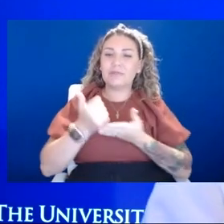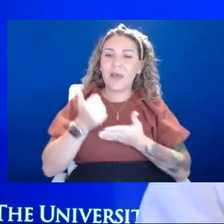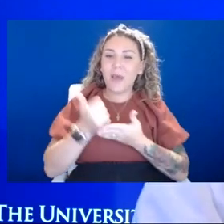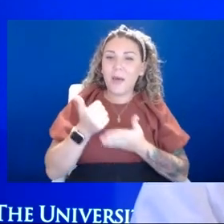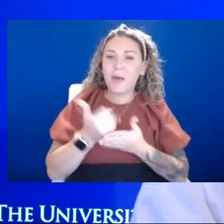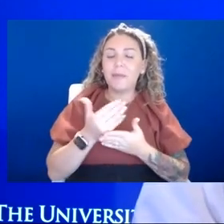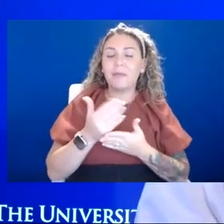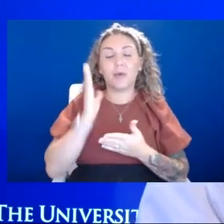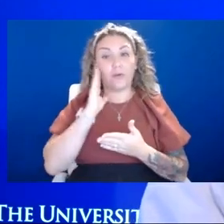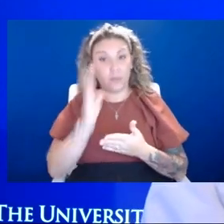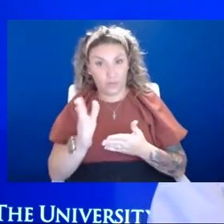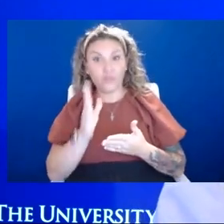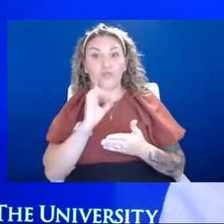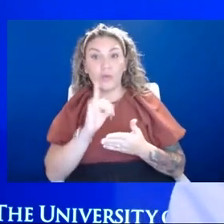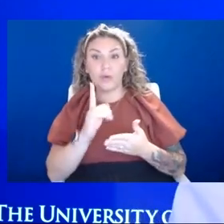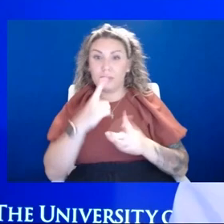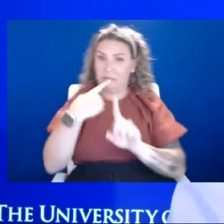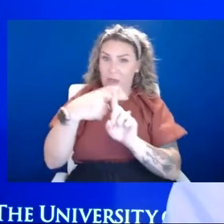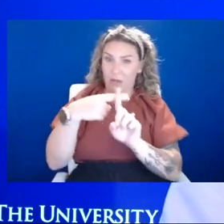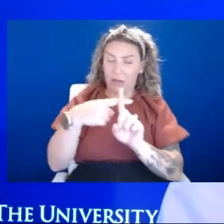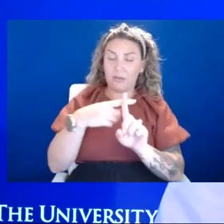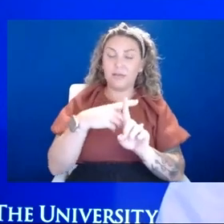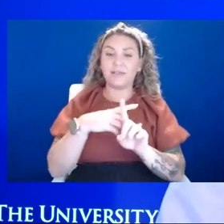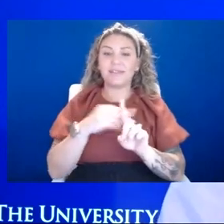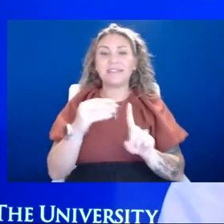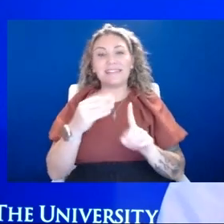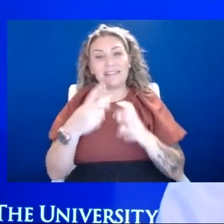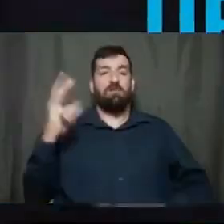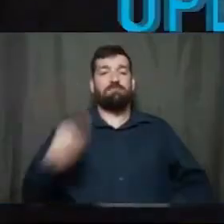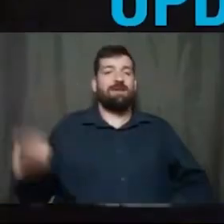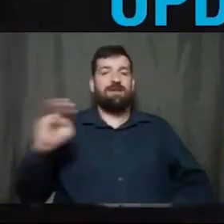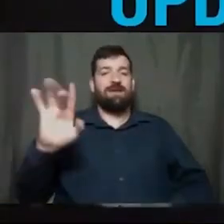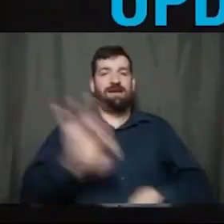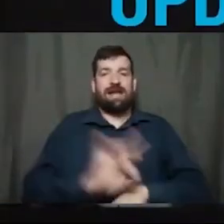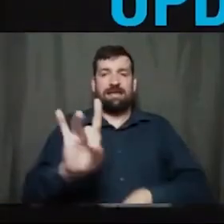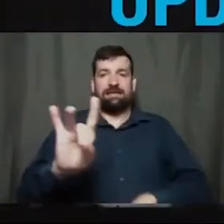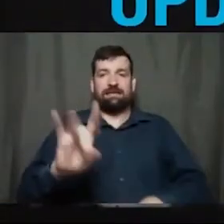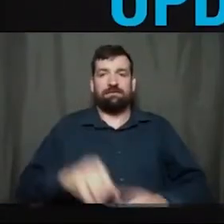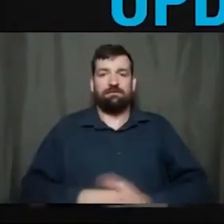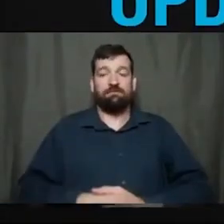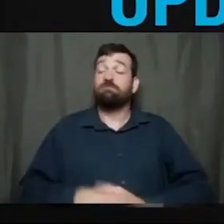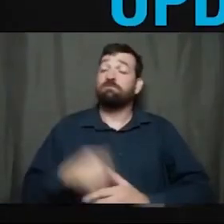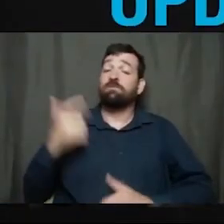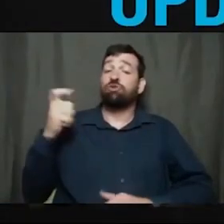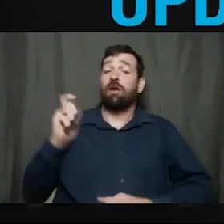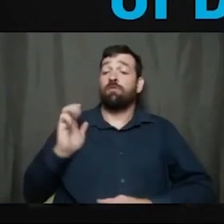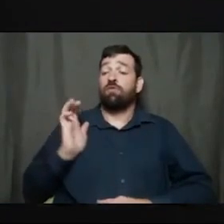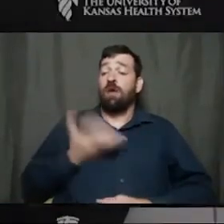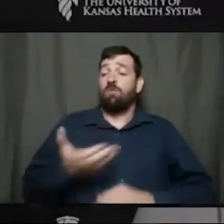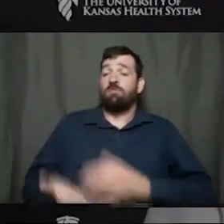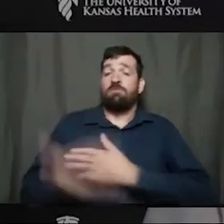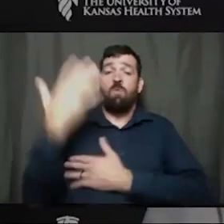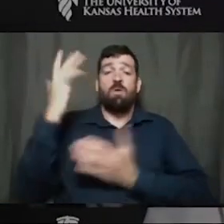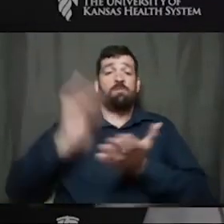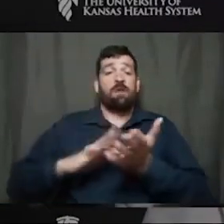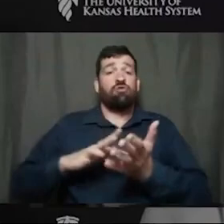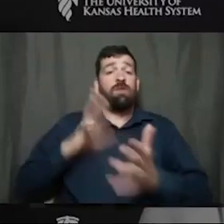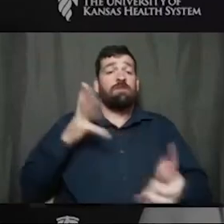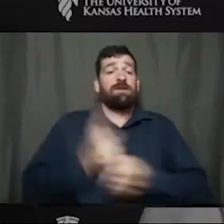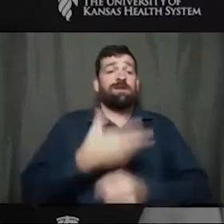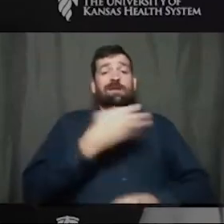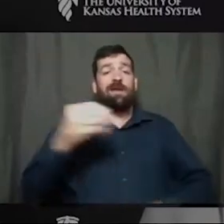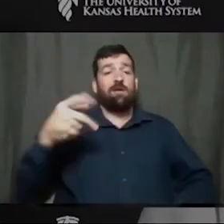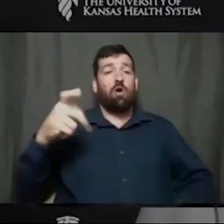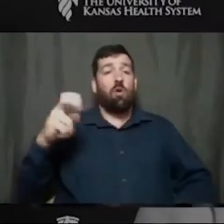and it is difficult as we've heard but hopefully we're making that easier for people yet subscribe to our morning medical update and open mics